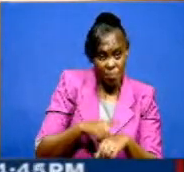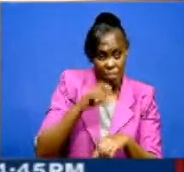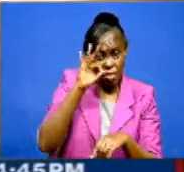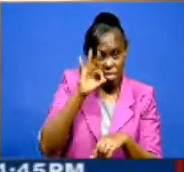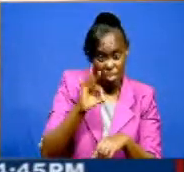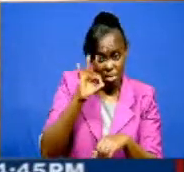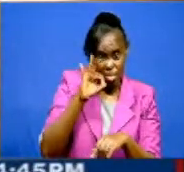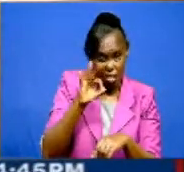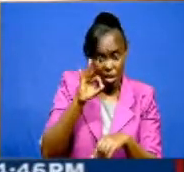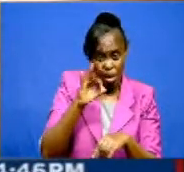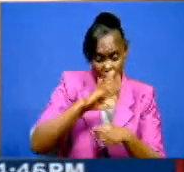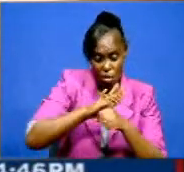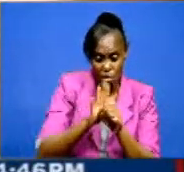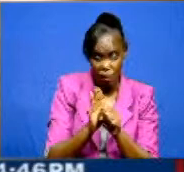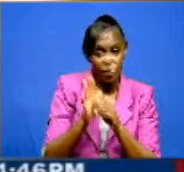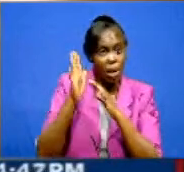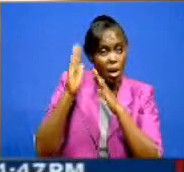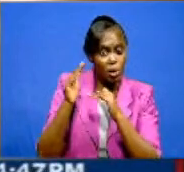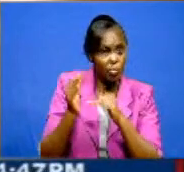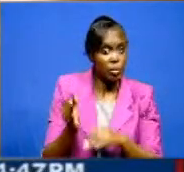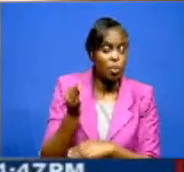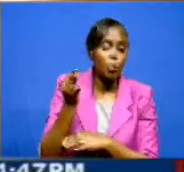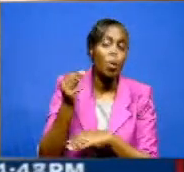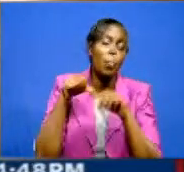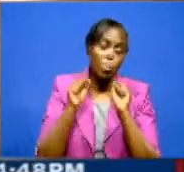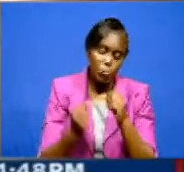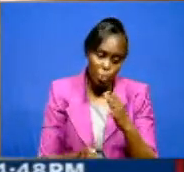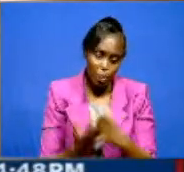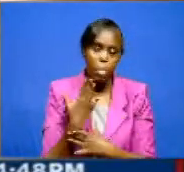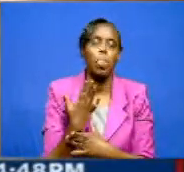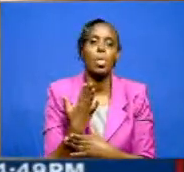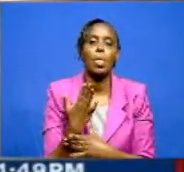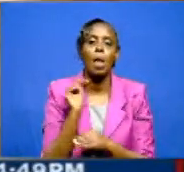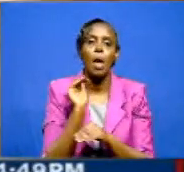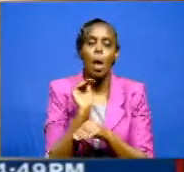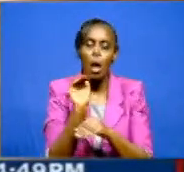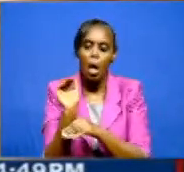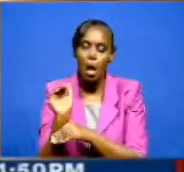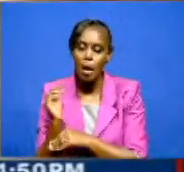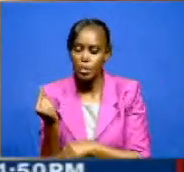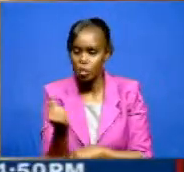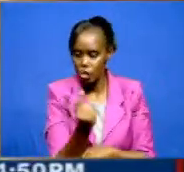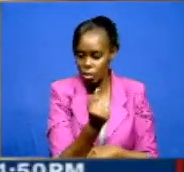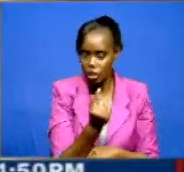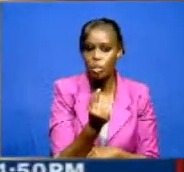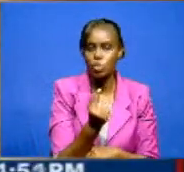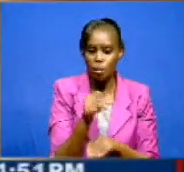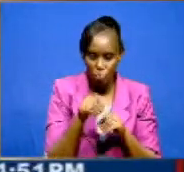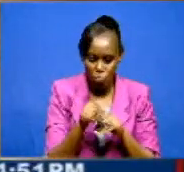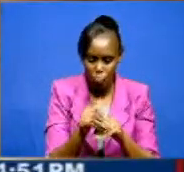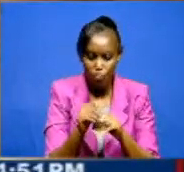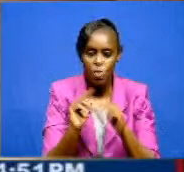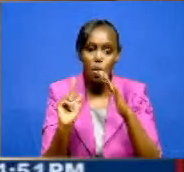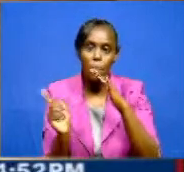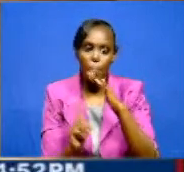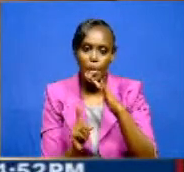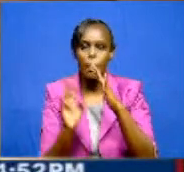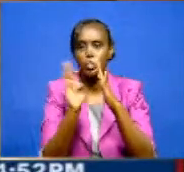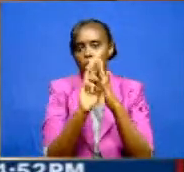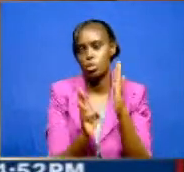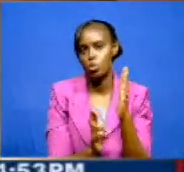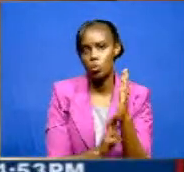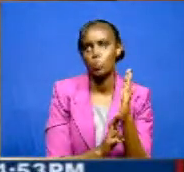a third wave being anticipated in the near future. I continue to urge each and every one of us to adhere to the Ministry of